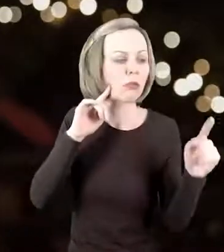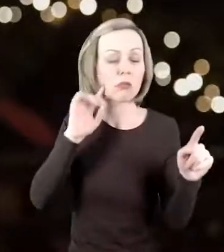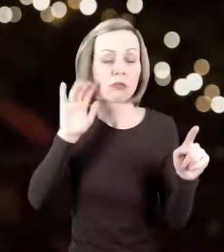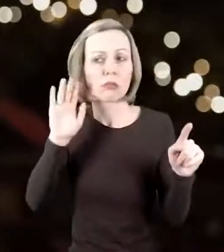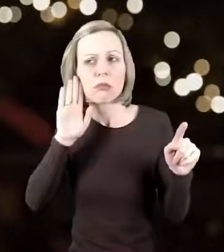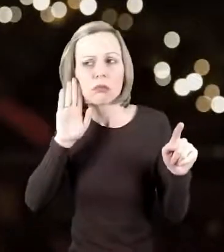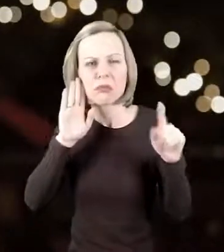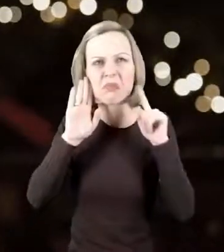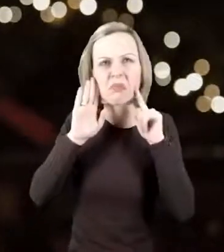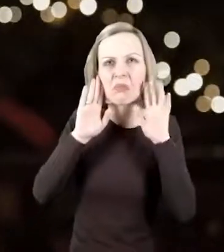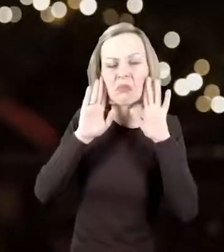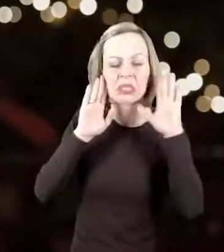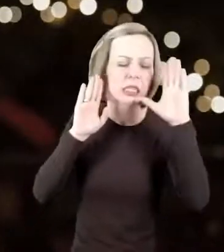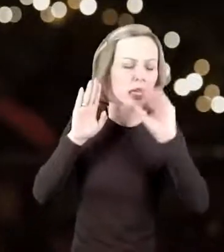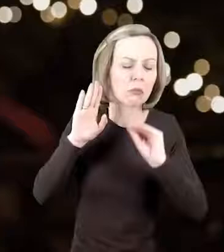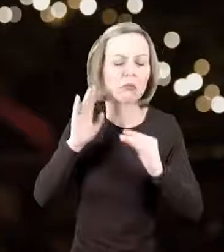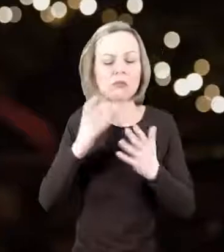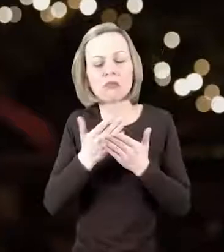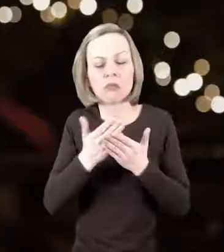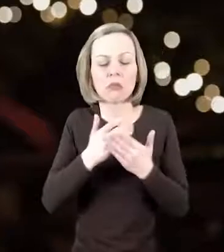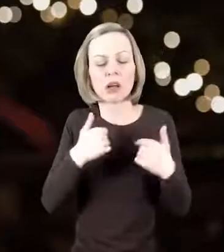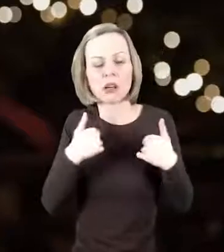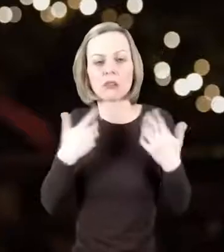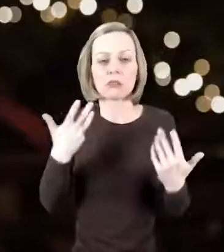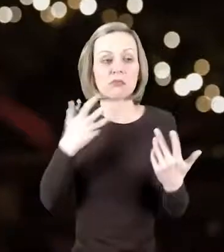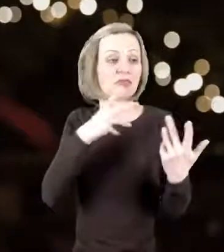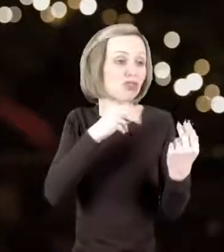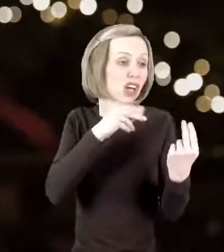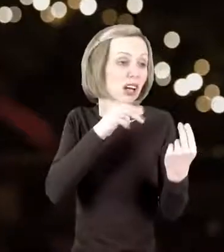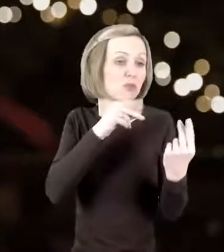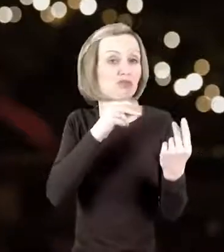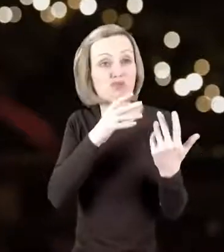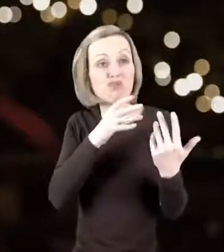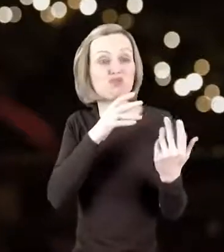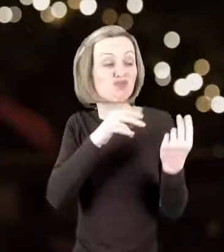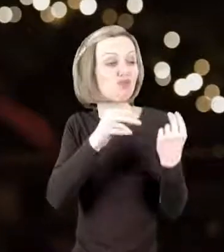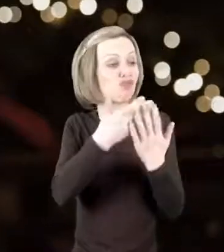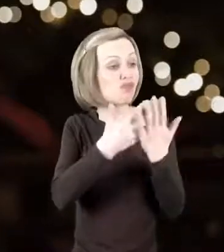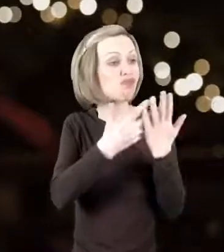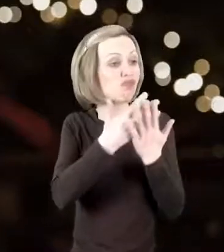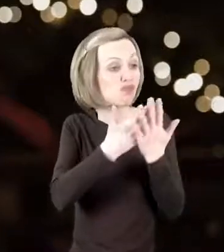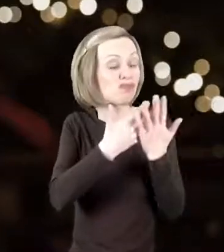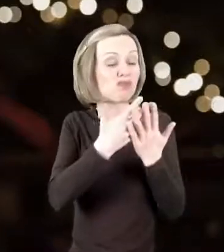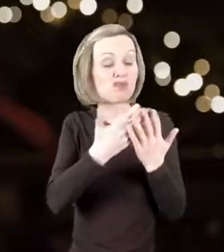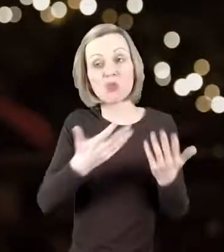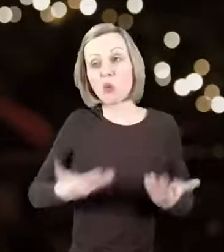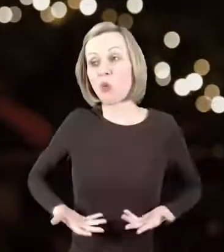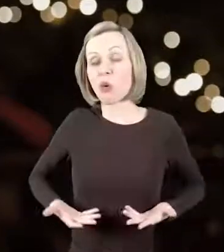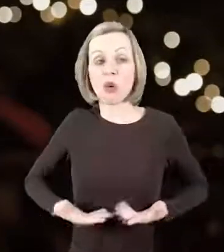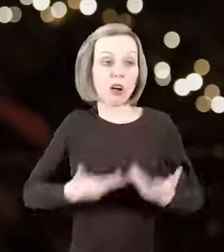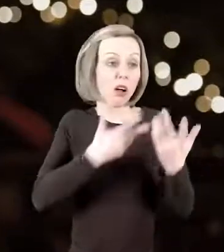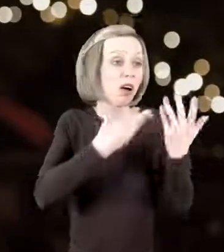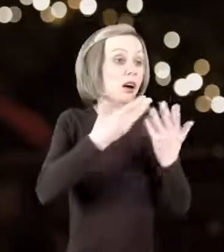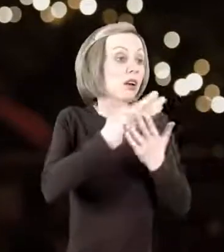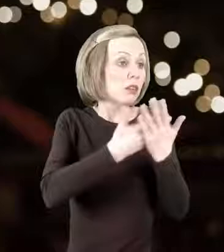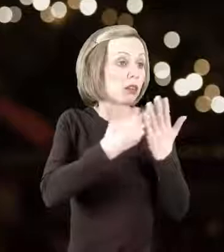the other ear more or less asleep, perhaps chatting slightly